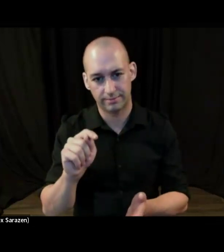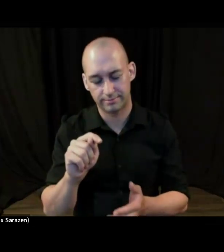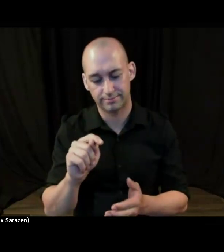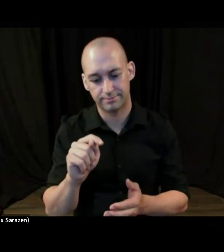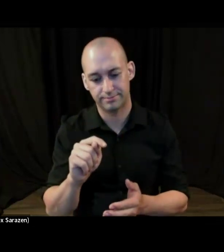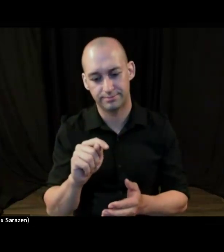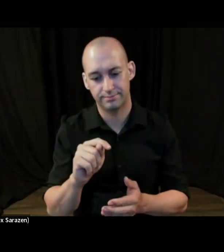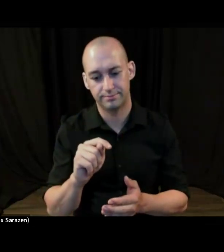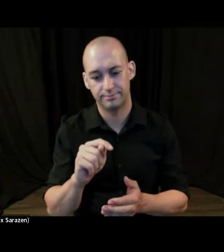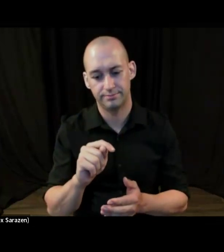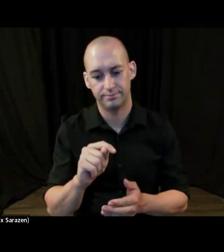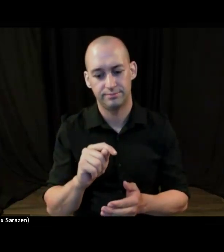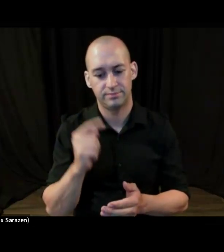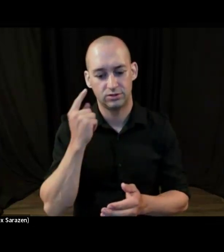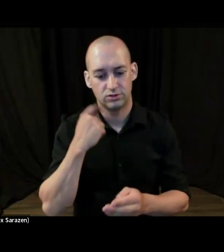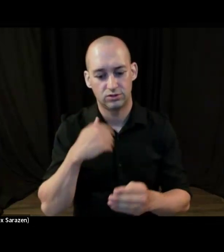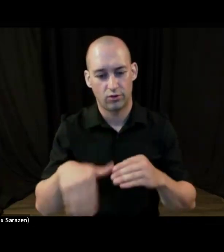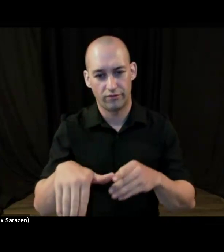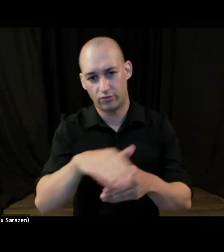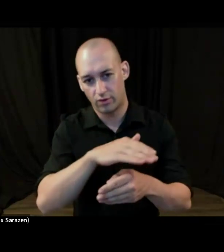just the overall